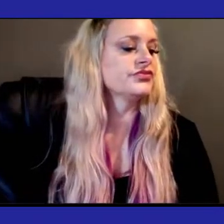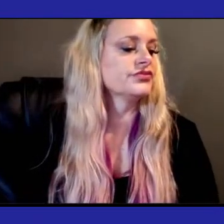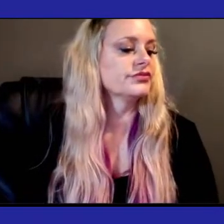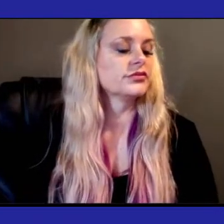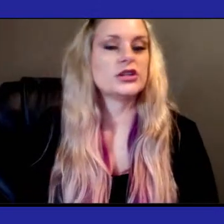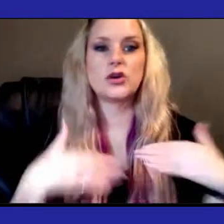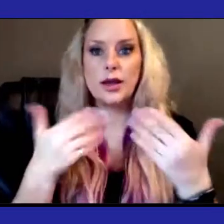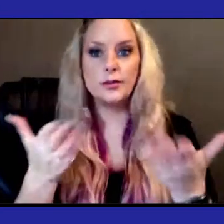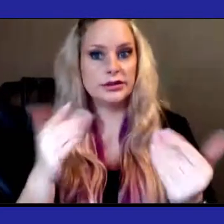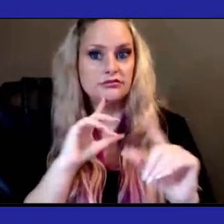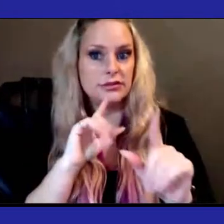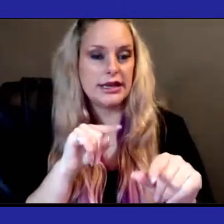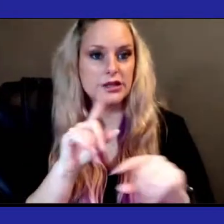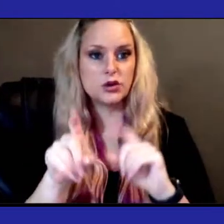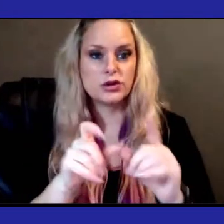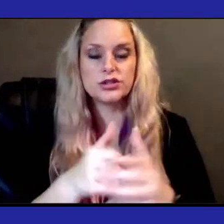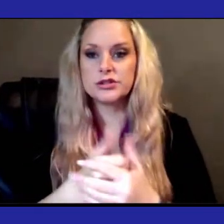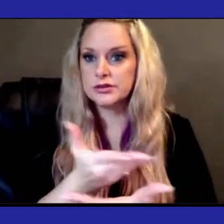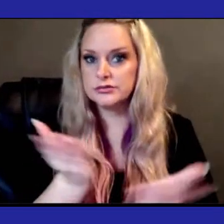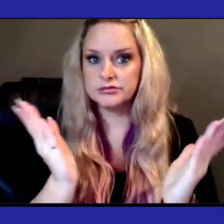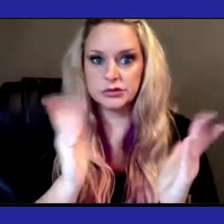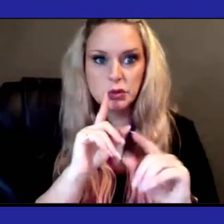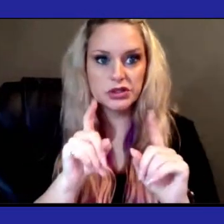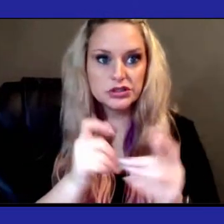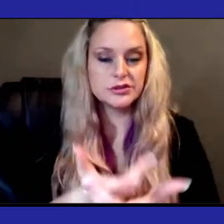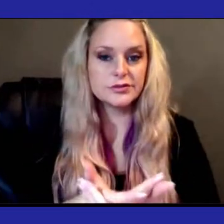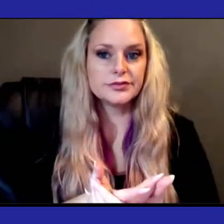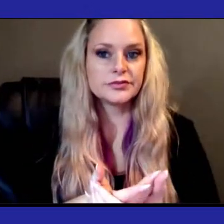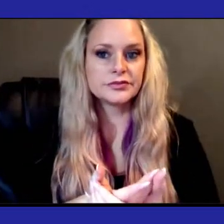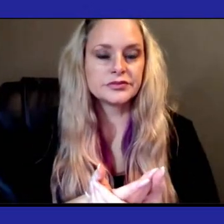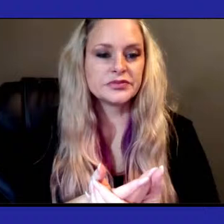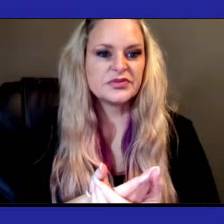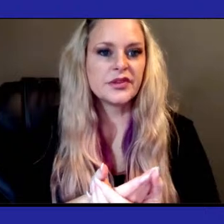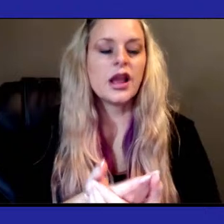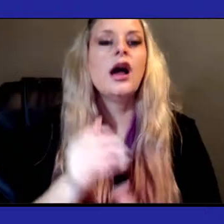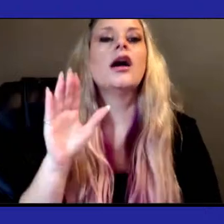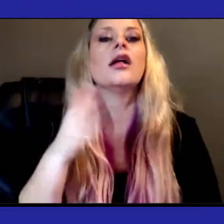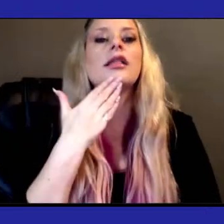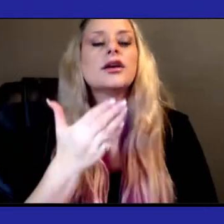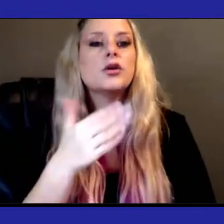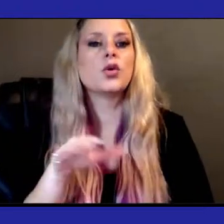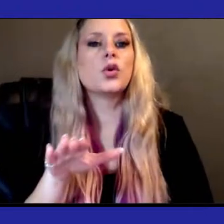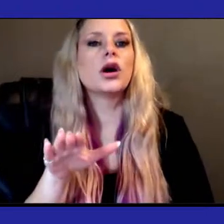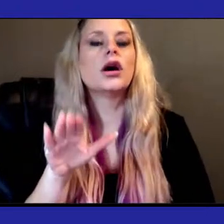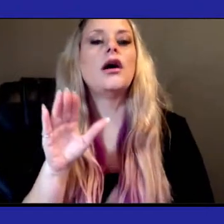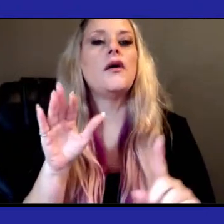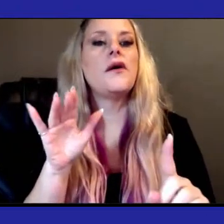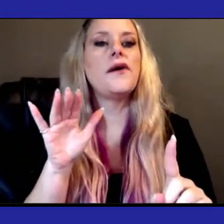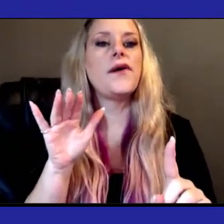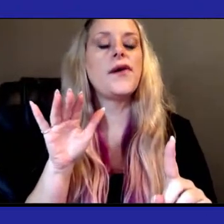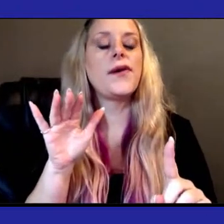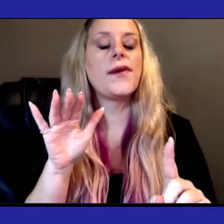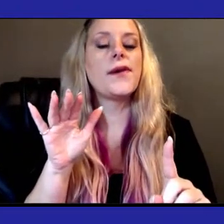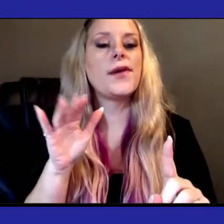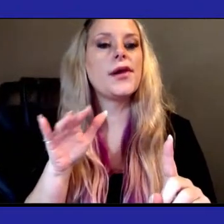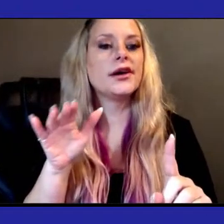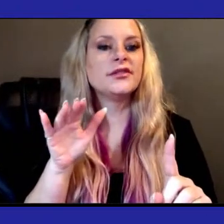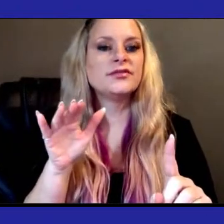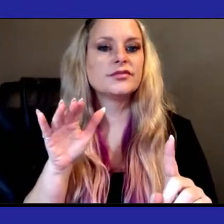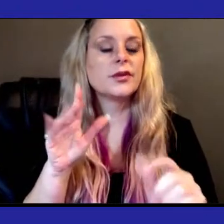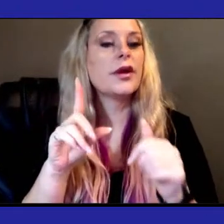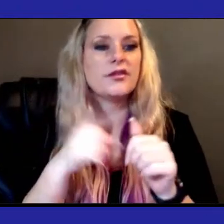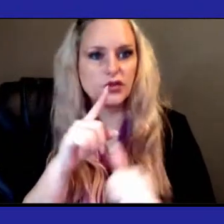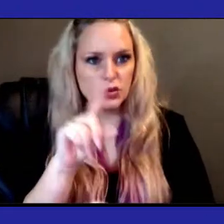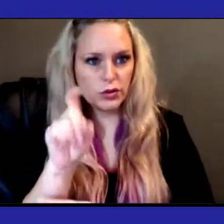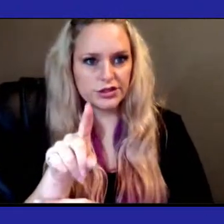questions. Questions? Thank you. Thank you. The first question,